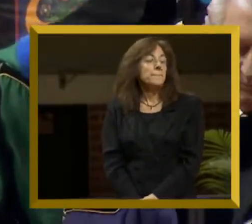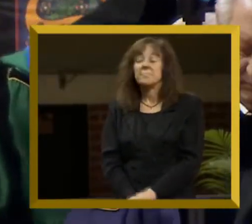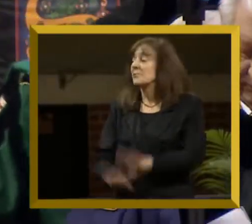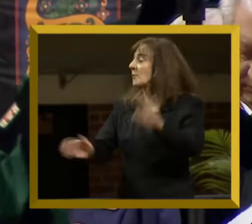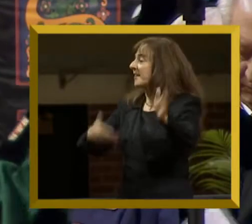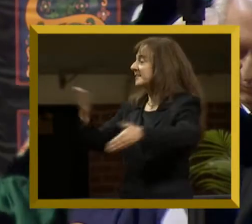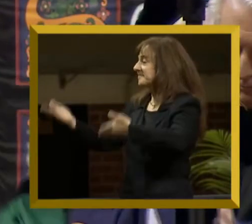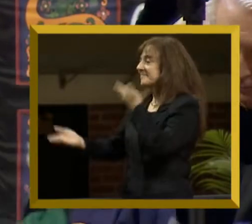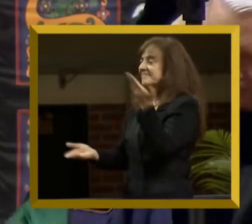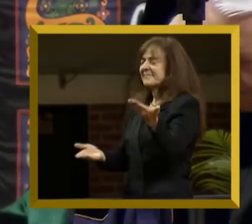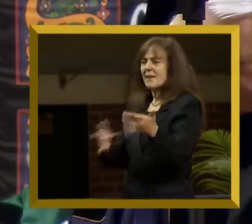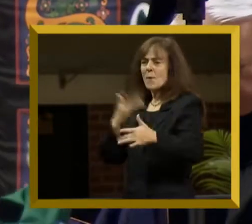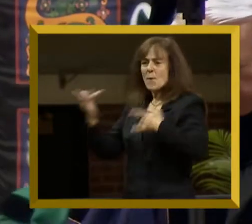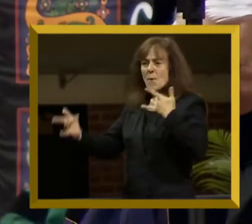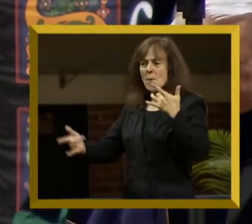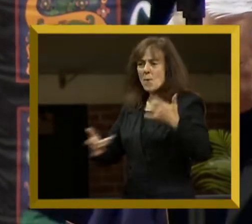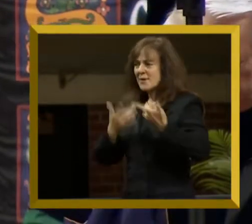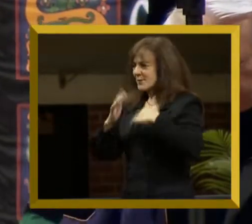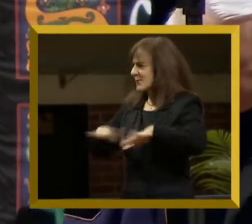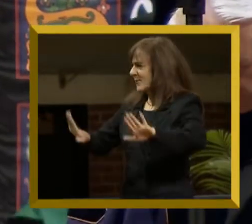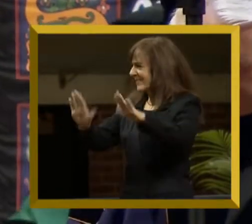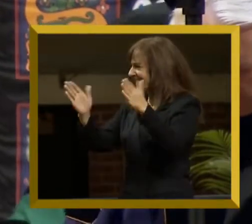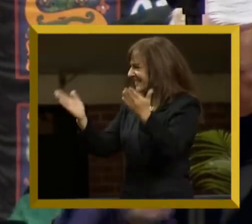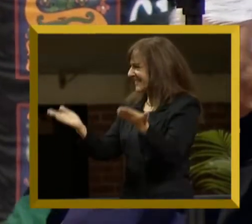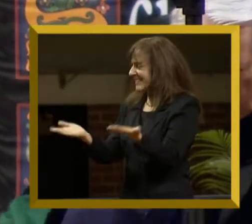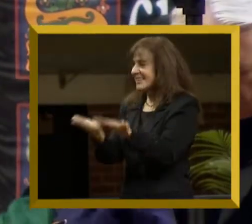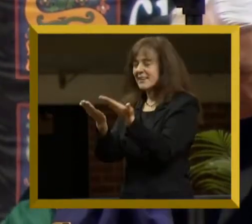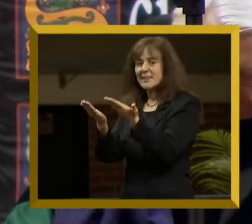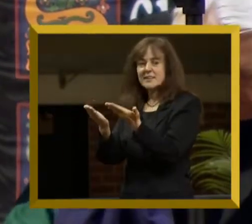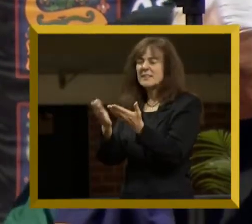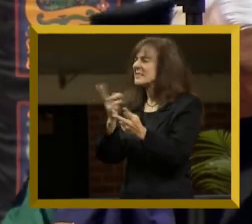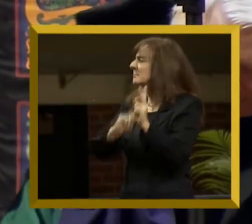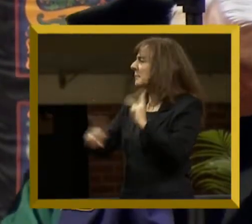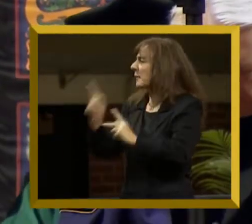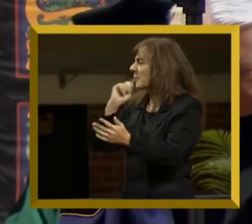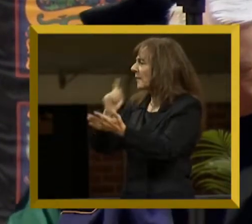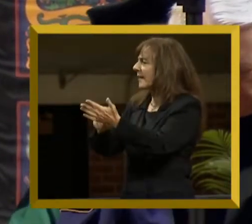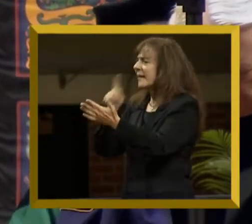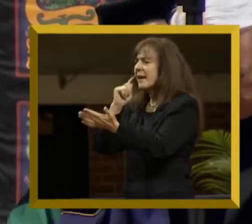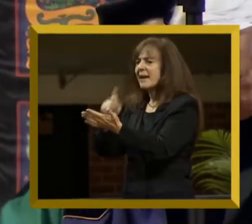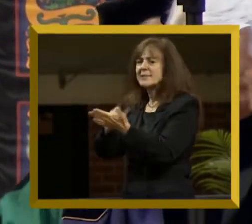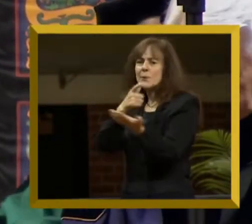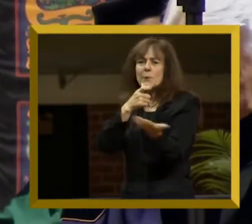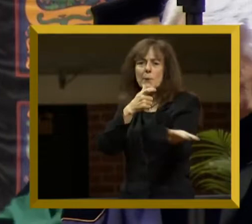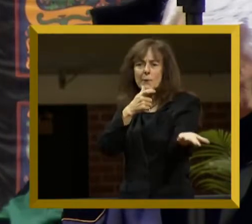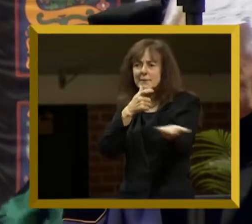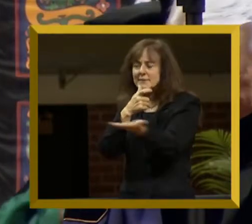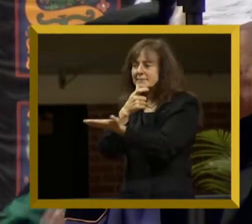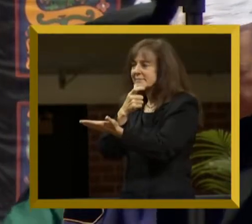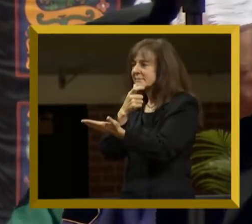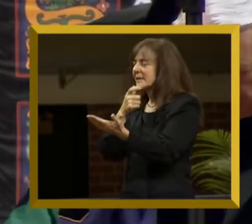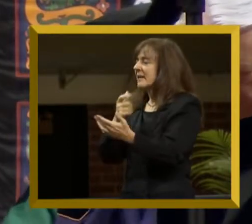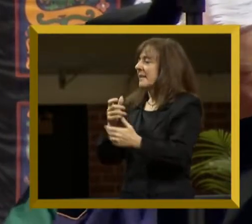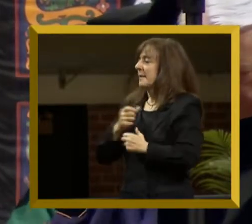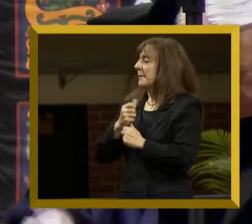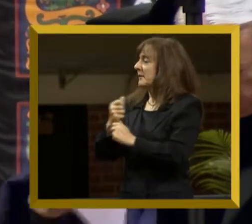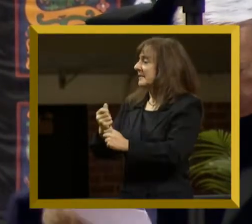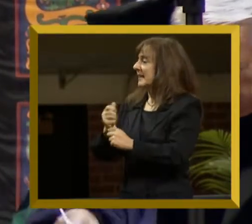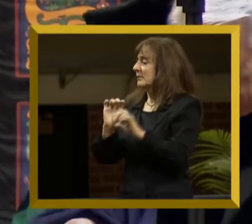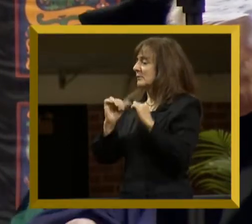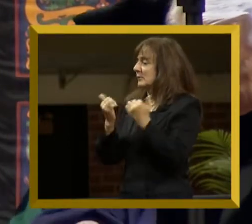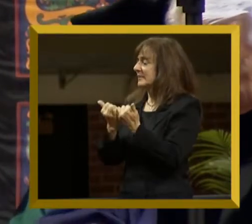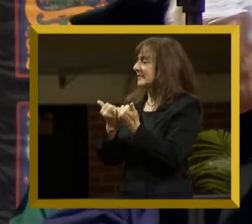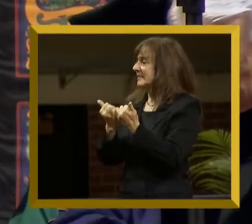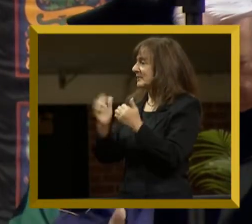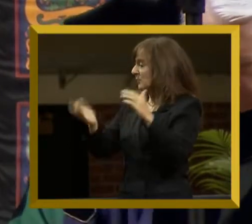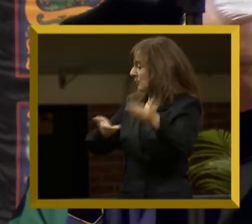Welcome, everyone. We're delighted you're here. There's some folks I want to recognize. First, I'd like to recognize our Maritai Association, who